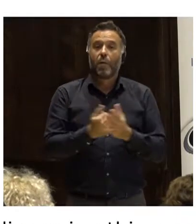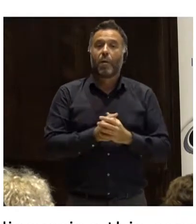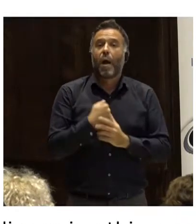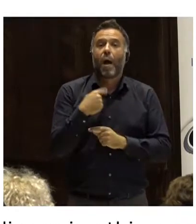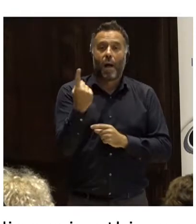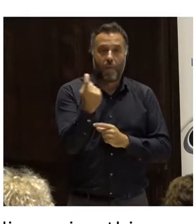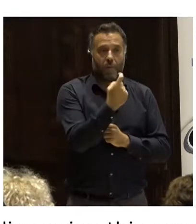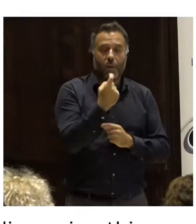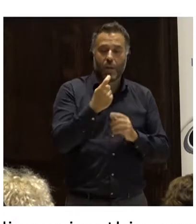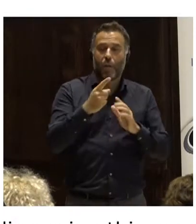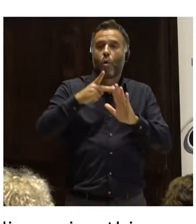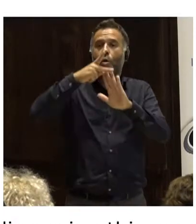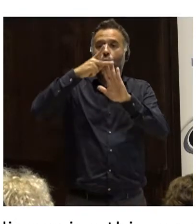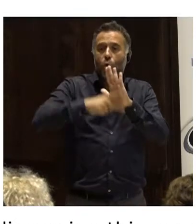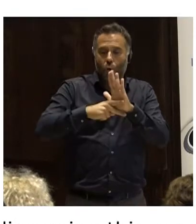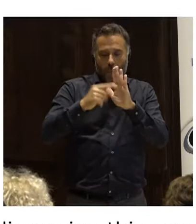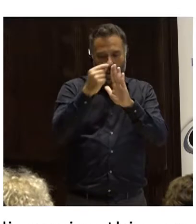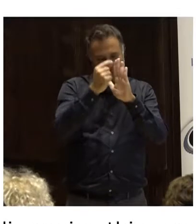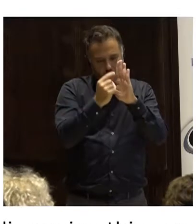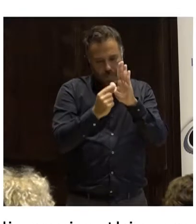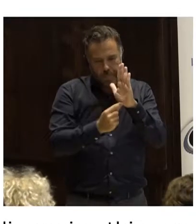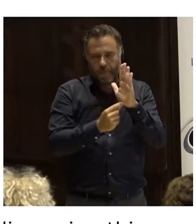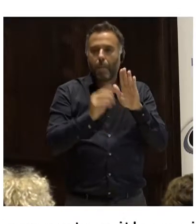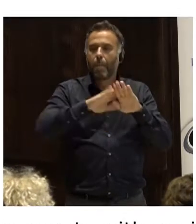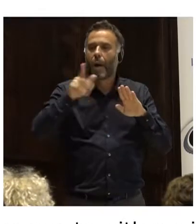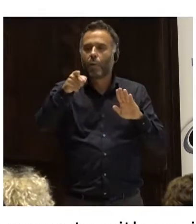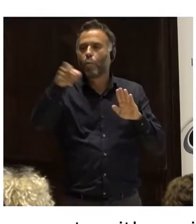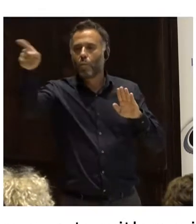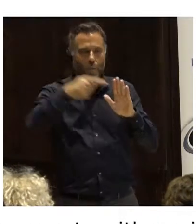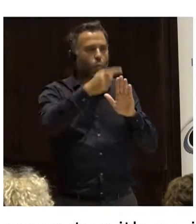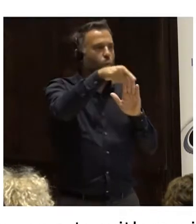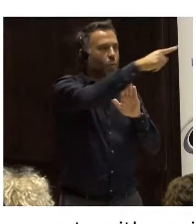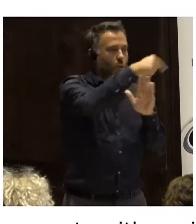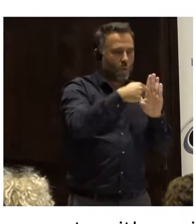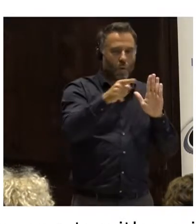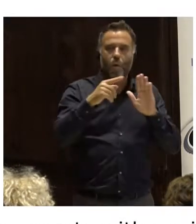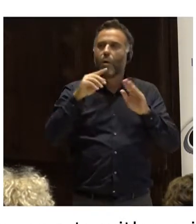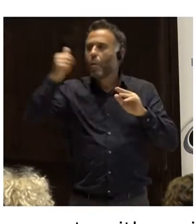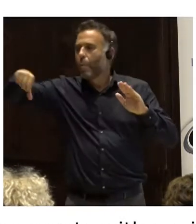the children to feel that they have been evaluated, but we need to